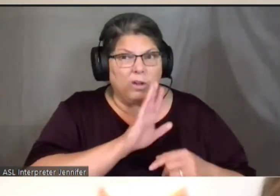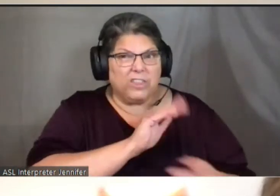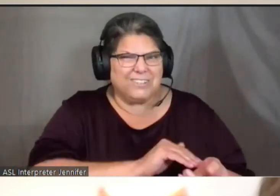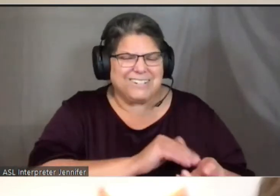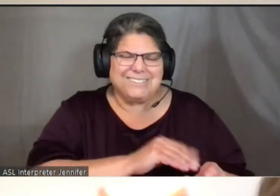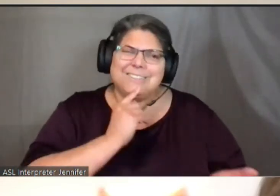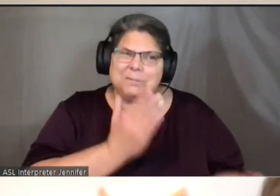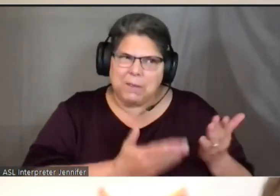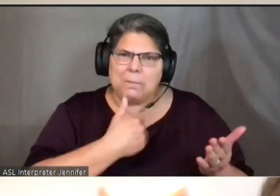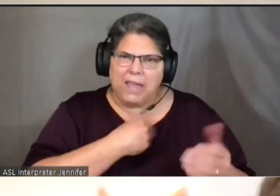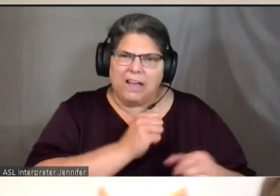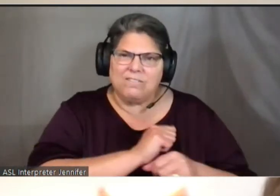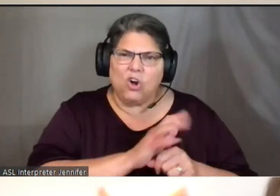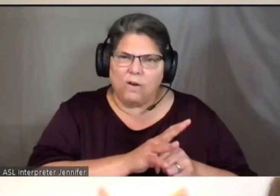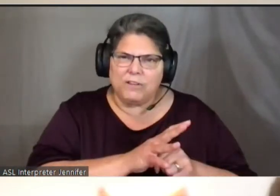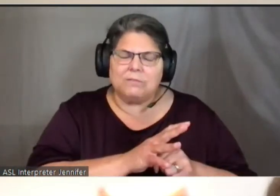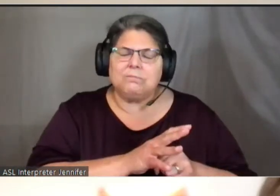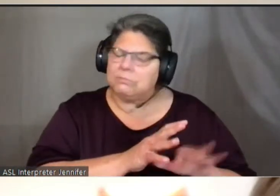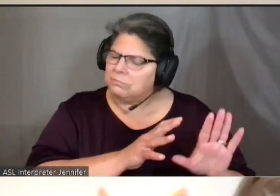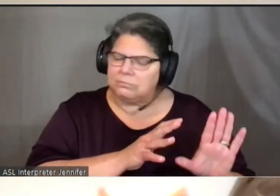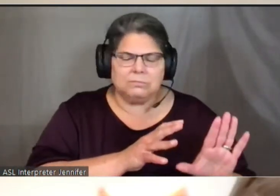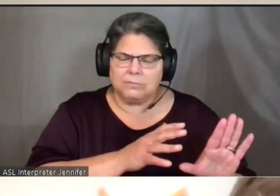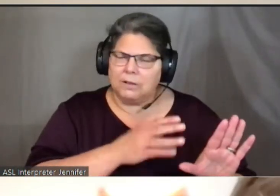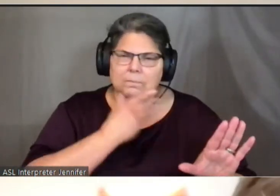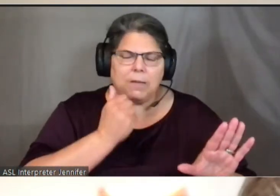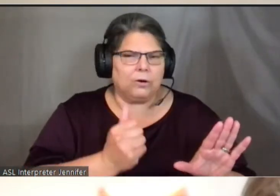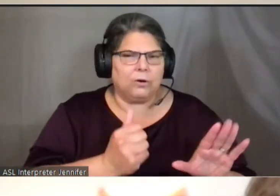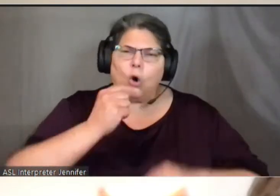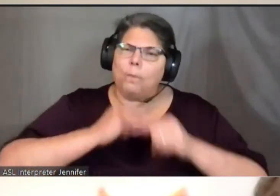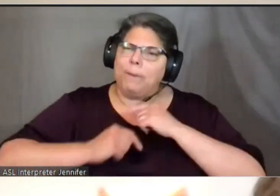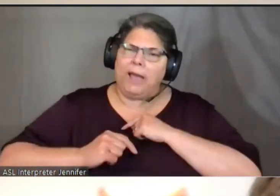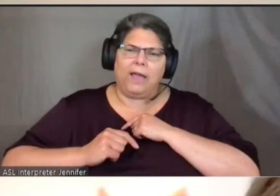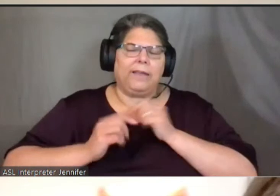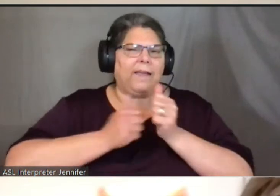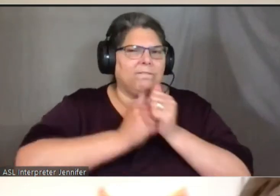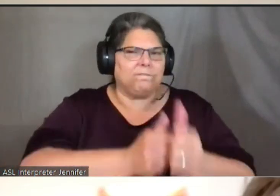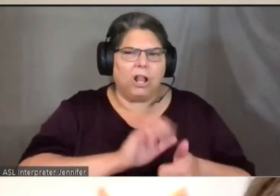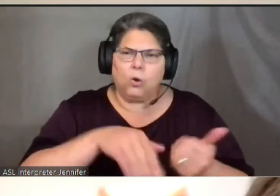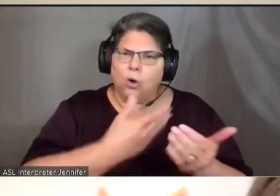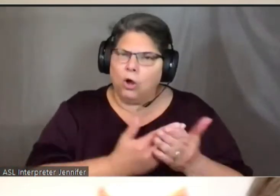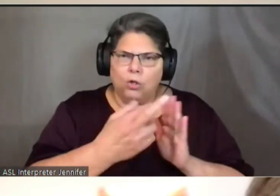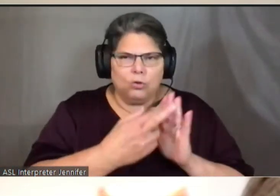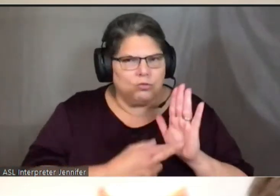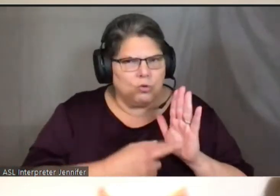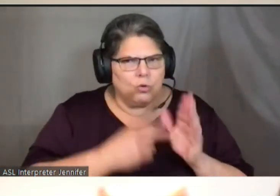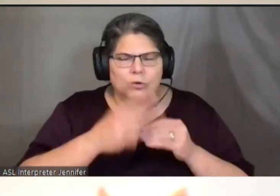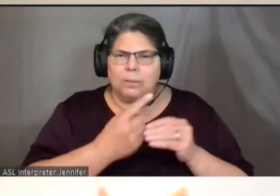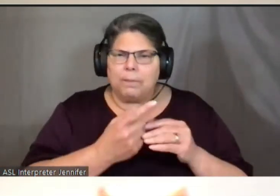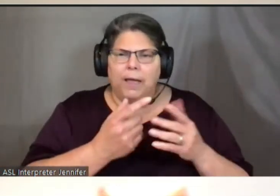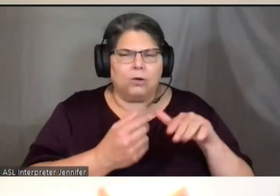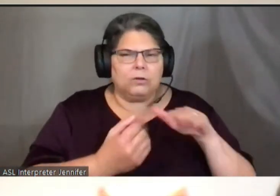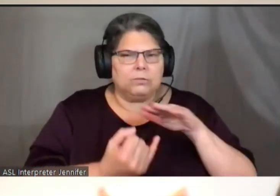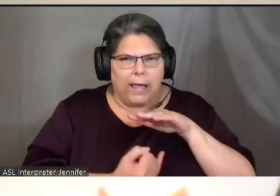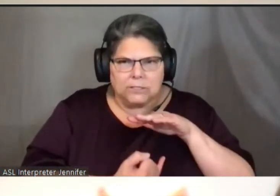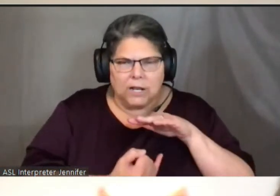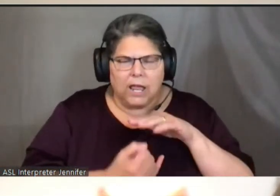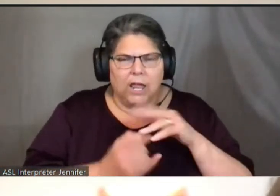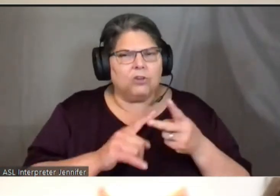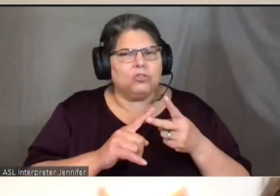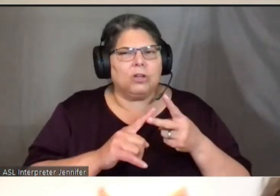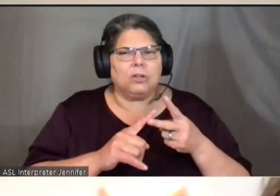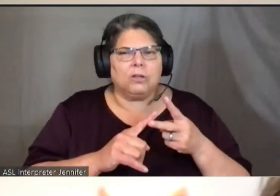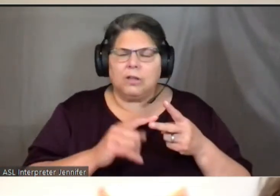COVID, they should follow all the guidance around isolation and excluding from